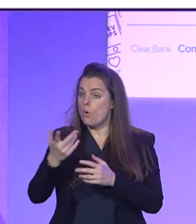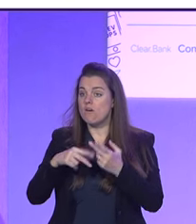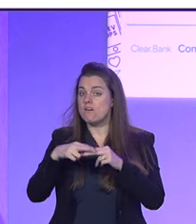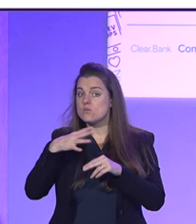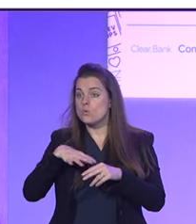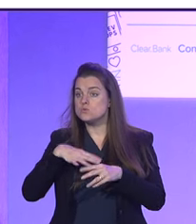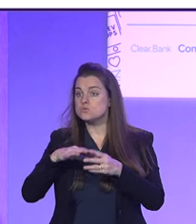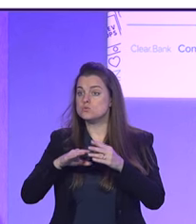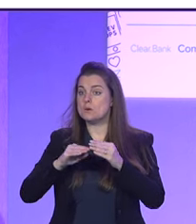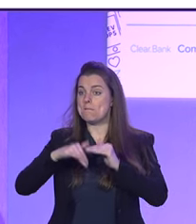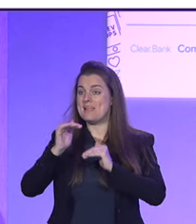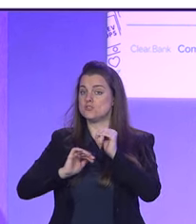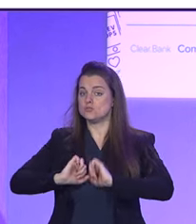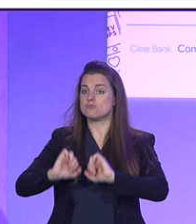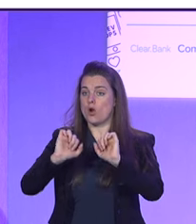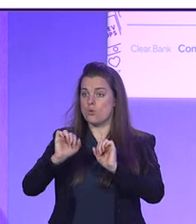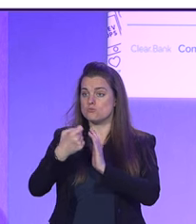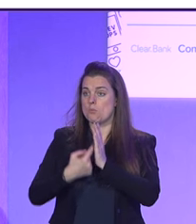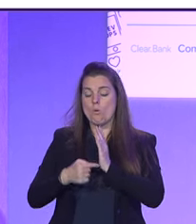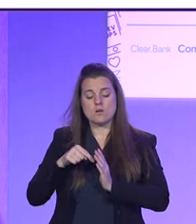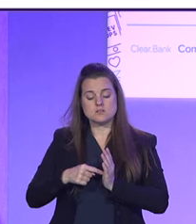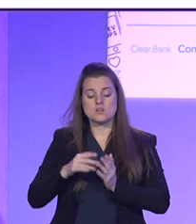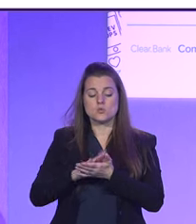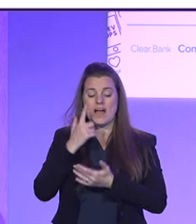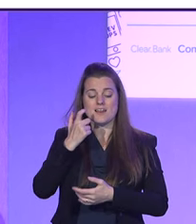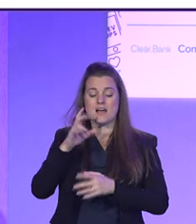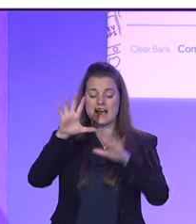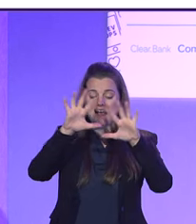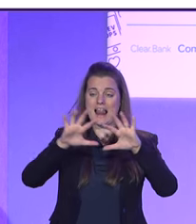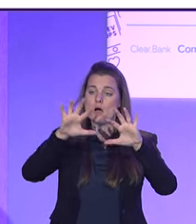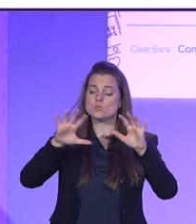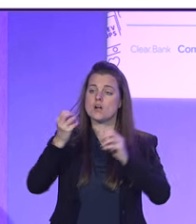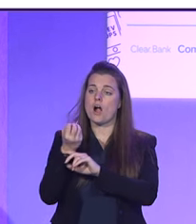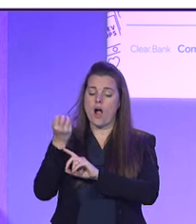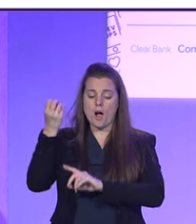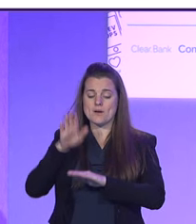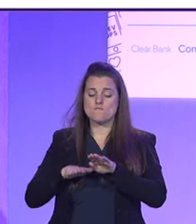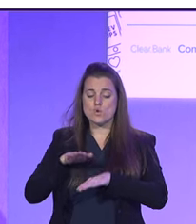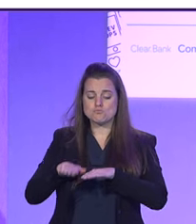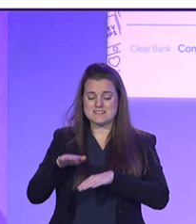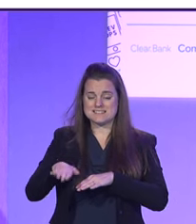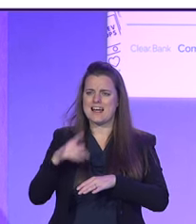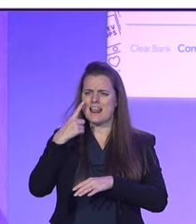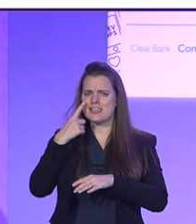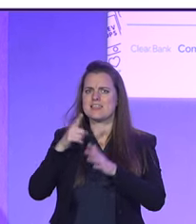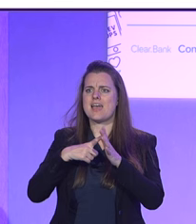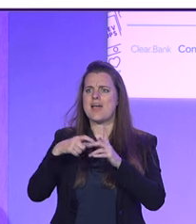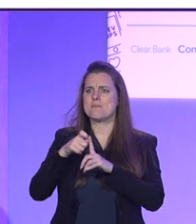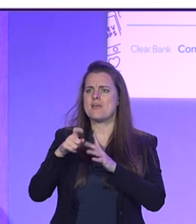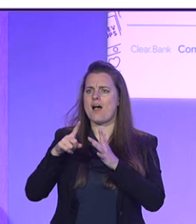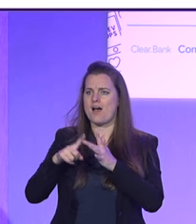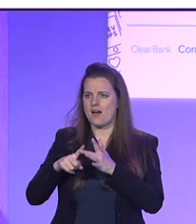can use Cloud Carbon Footprint, which is an open source tool. And I believe the Climatix API